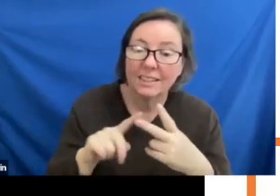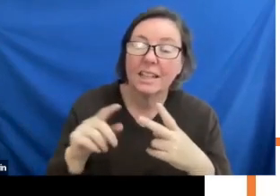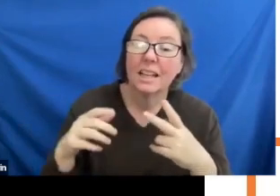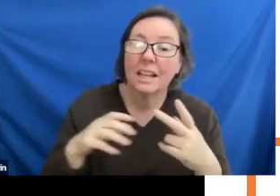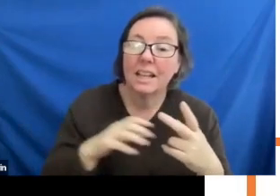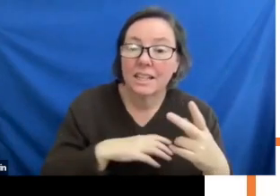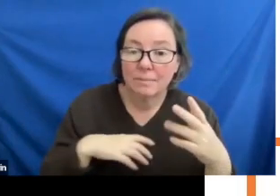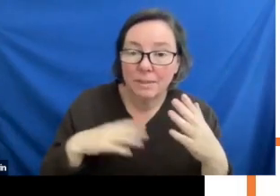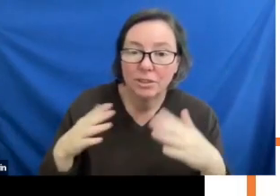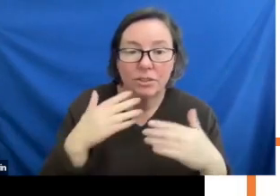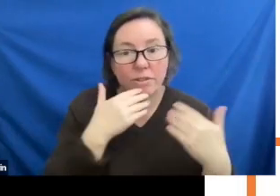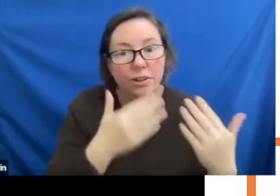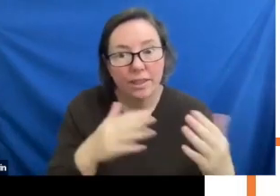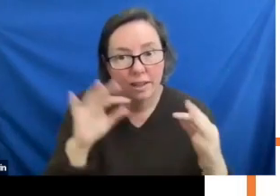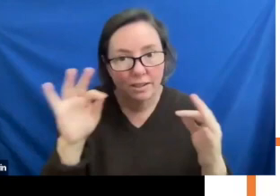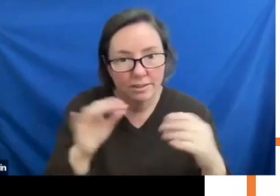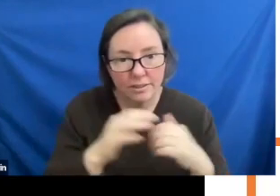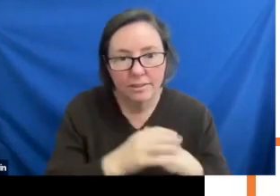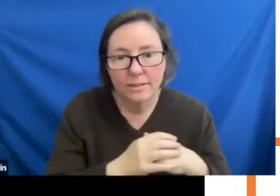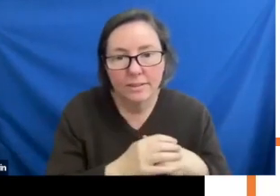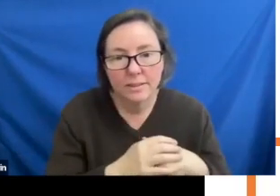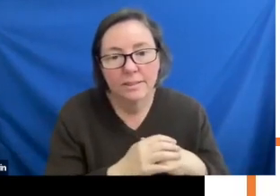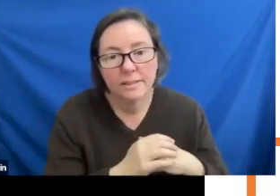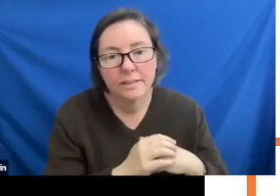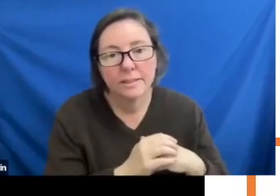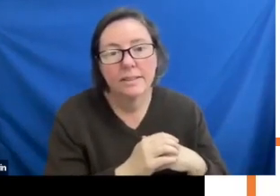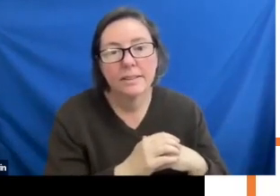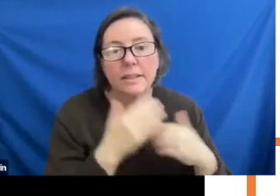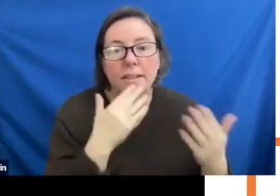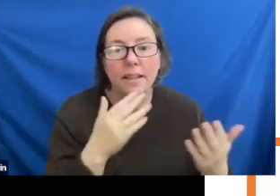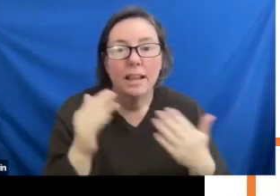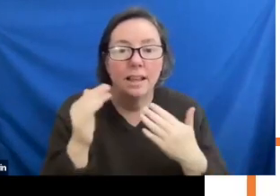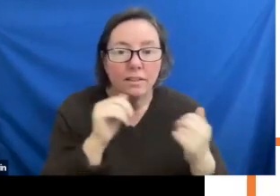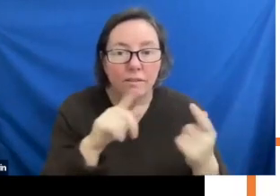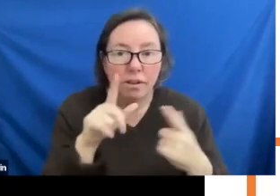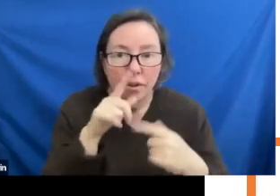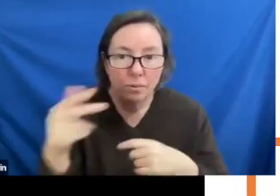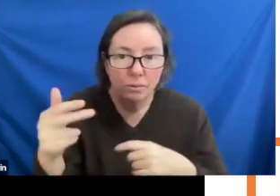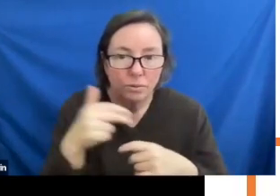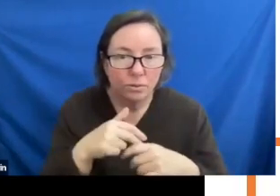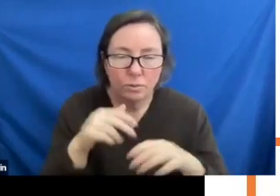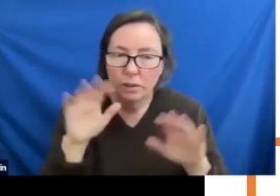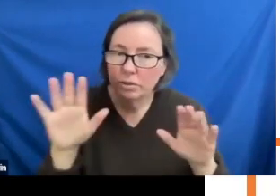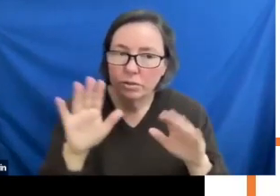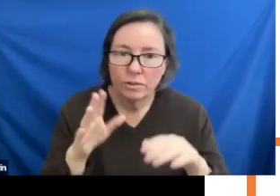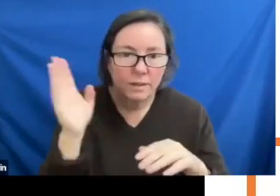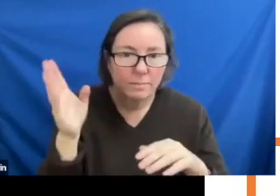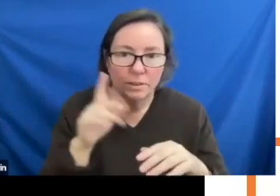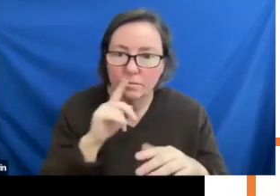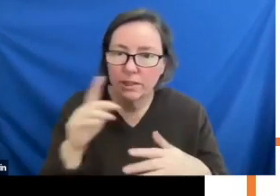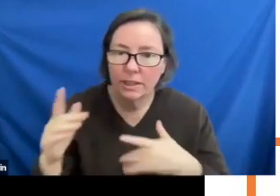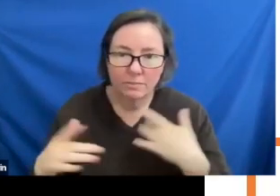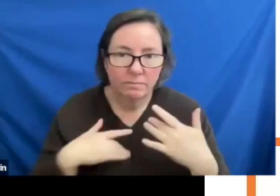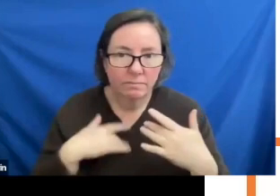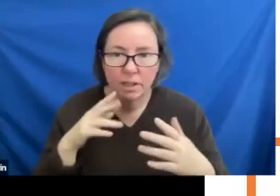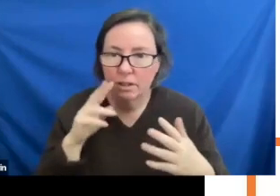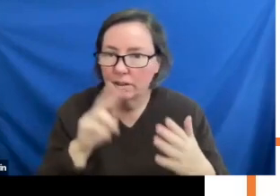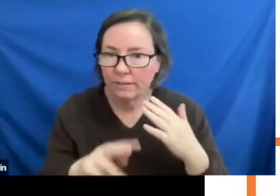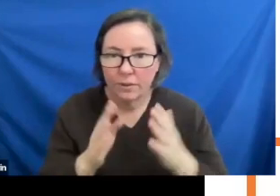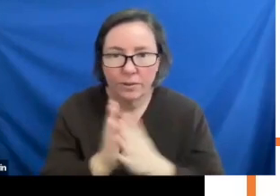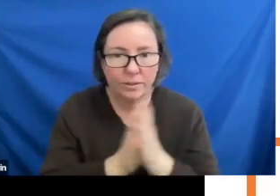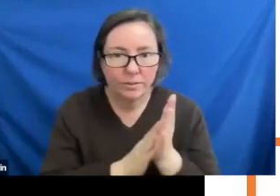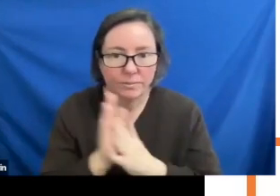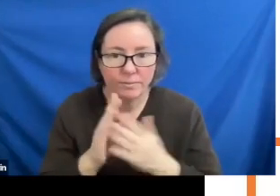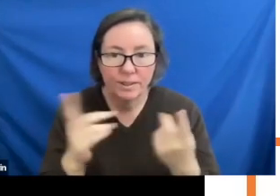Perfect. Thanks for all. And just want to thank everyone for joining tonight. This was a great presentation, and I'm looking forward to getting into the Q&A